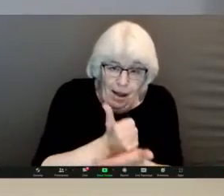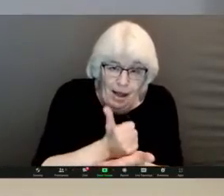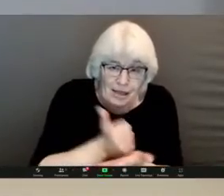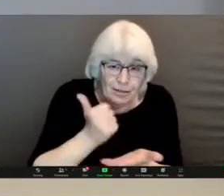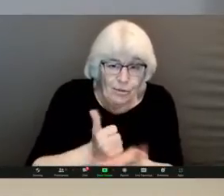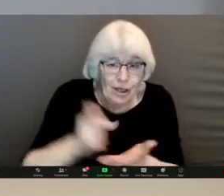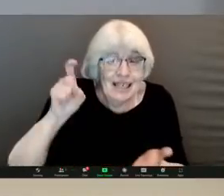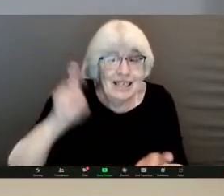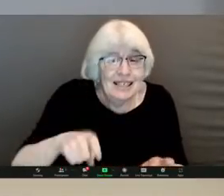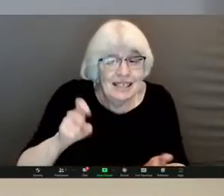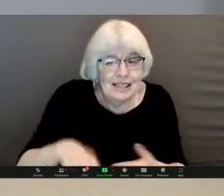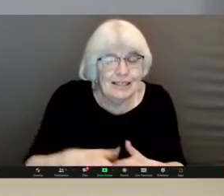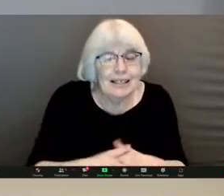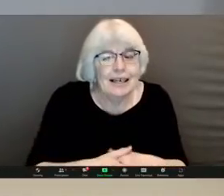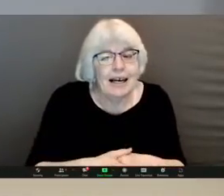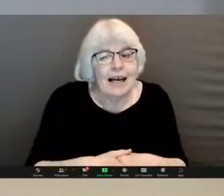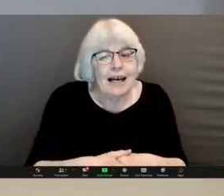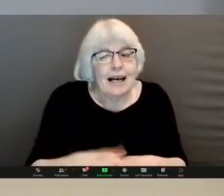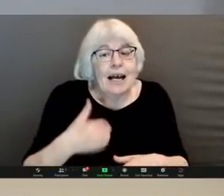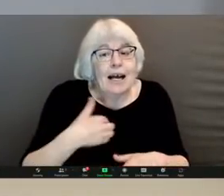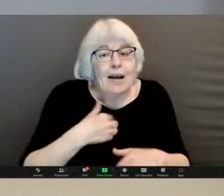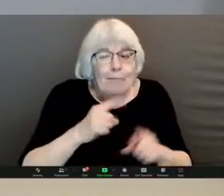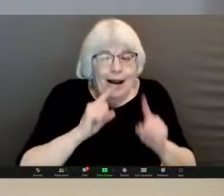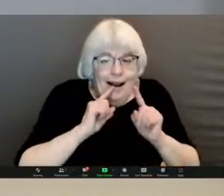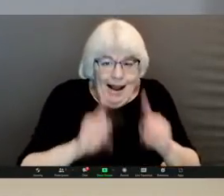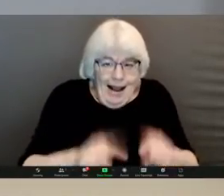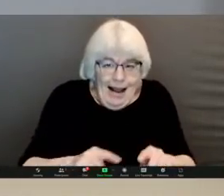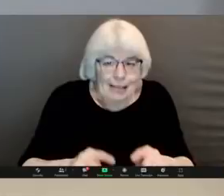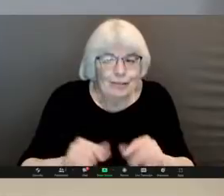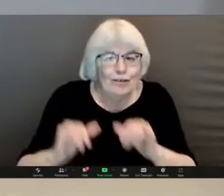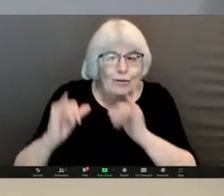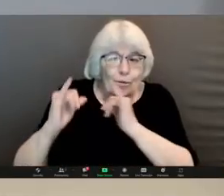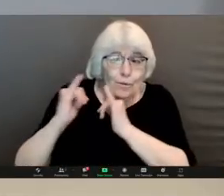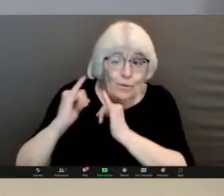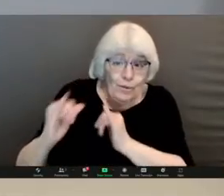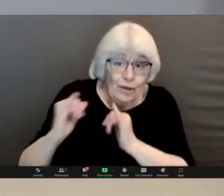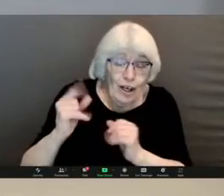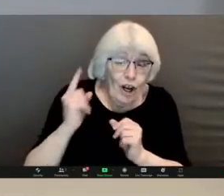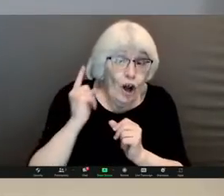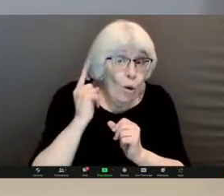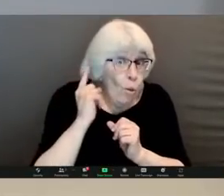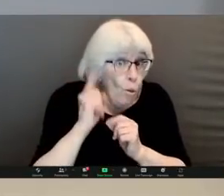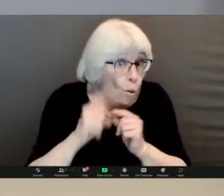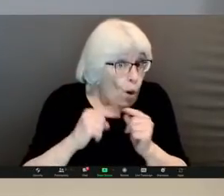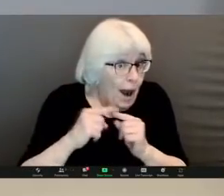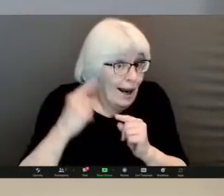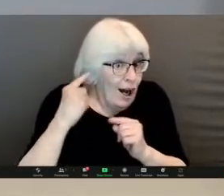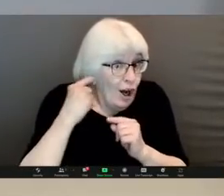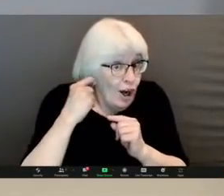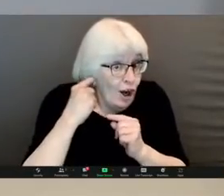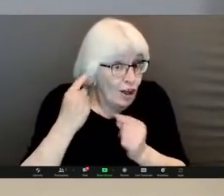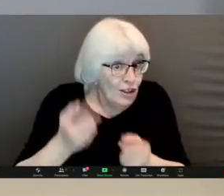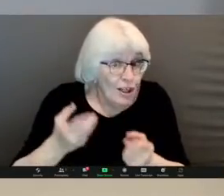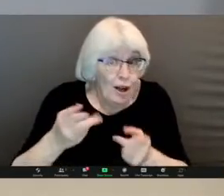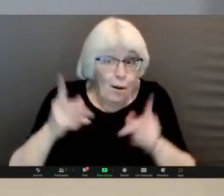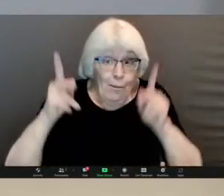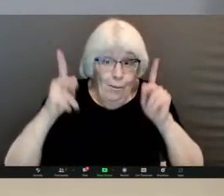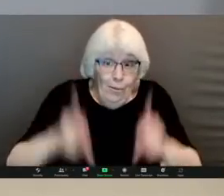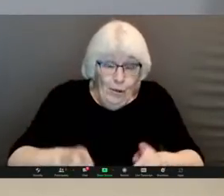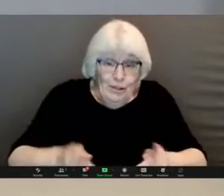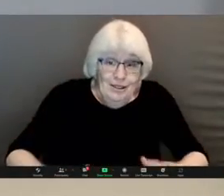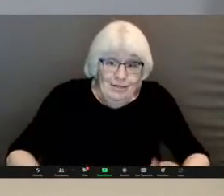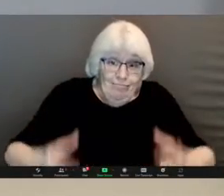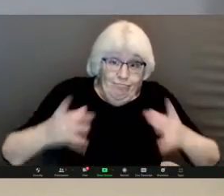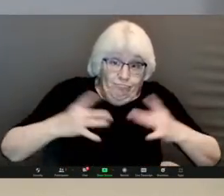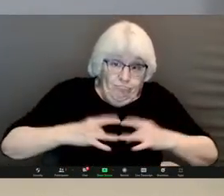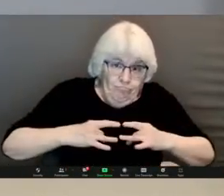relief every time we know that someone has been isolating and we're able to pick up, identify a case early.